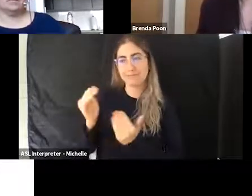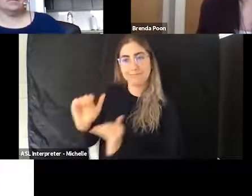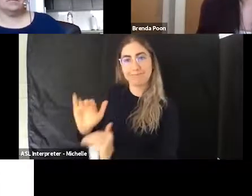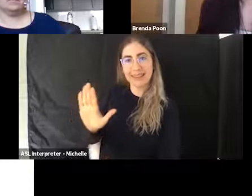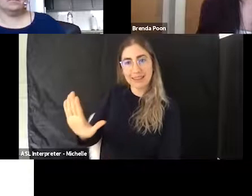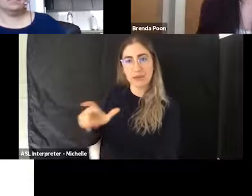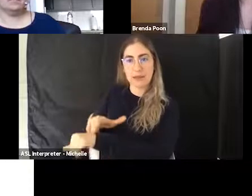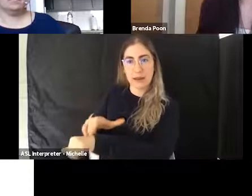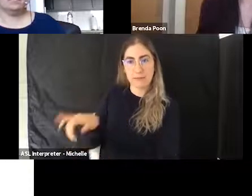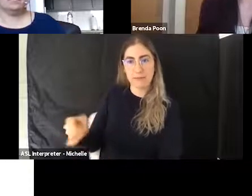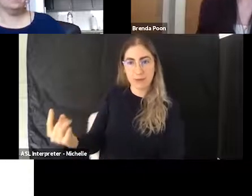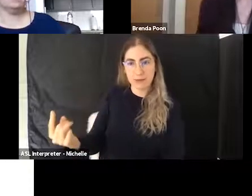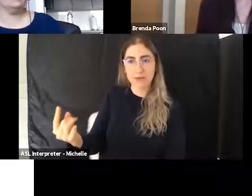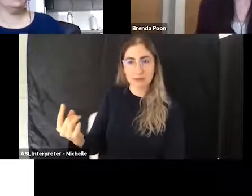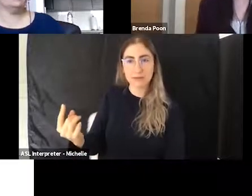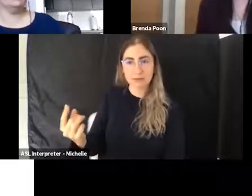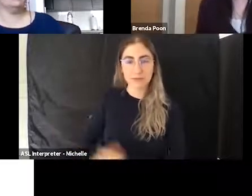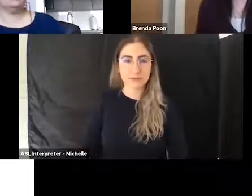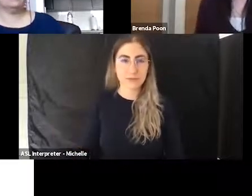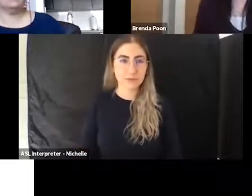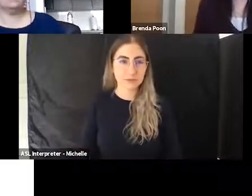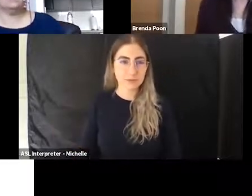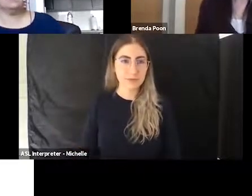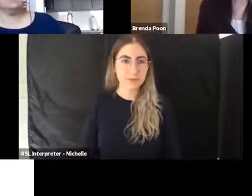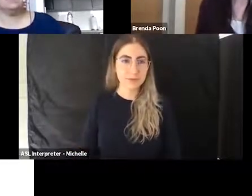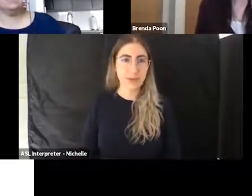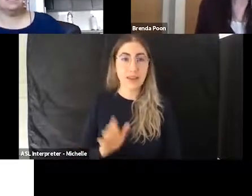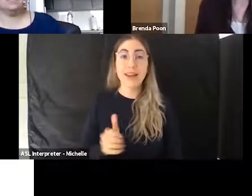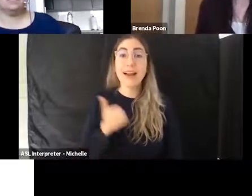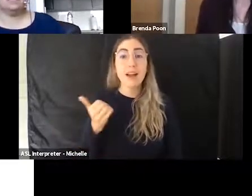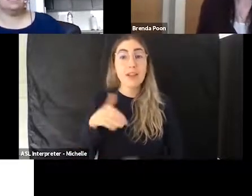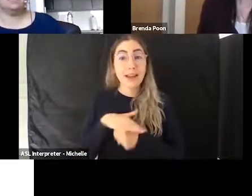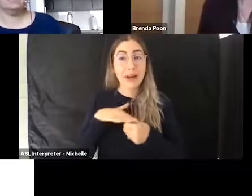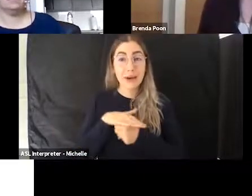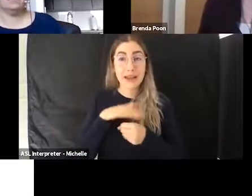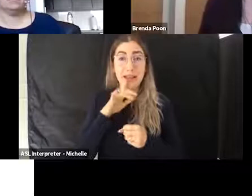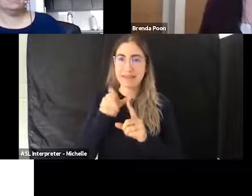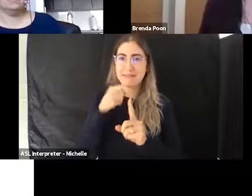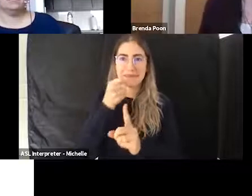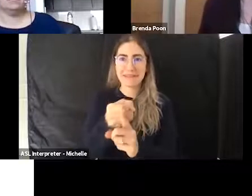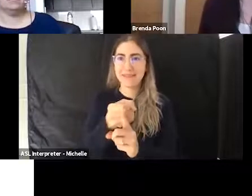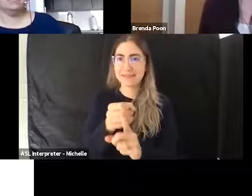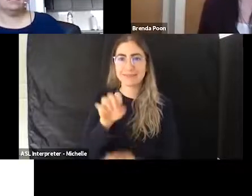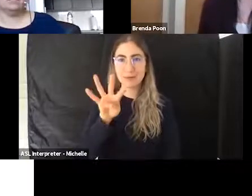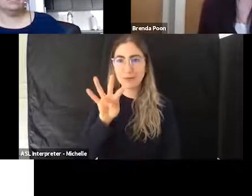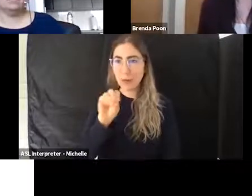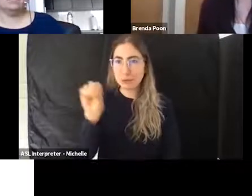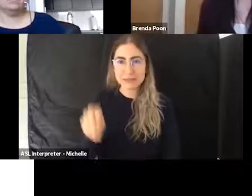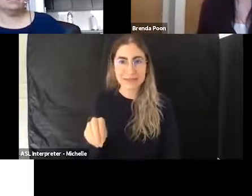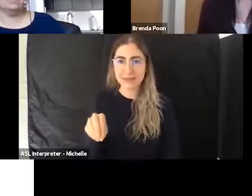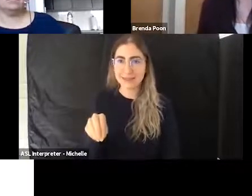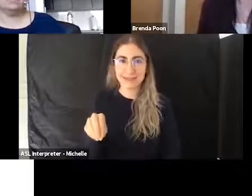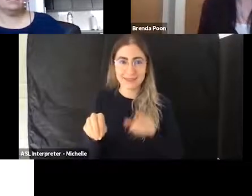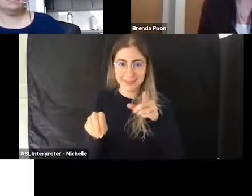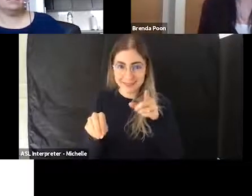And another area related to day-to-day living, one that affected more than 40% of our respondents was around